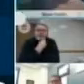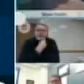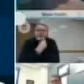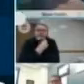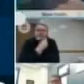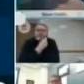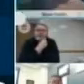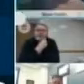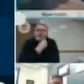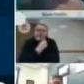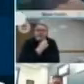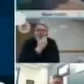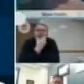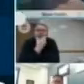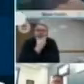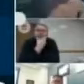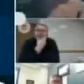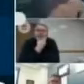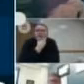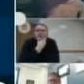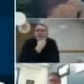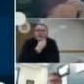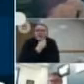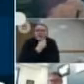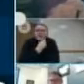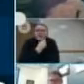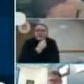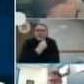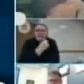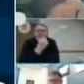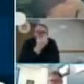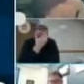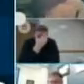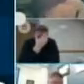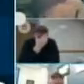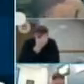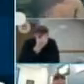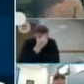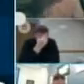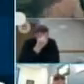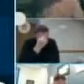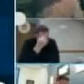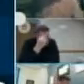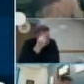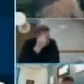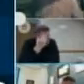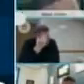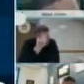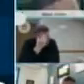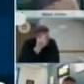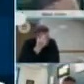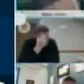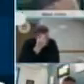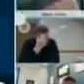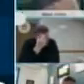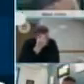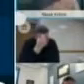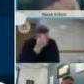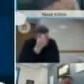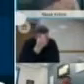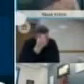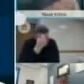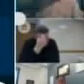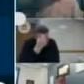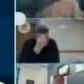At night, it's very quiet and it's dark, and me and my children, we always walk down a different street. It's just